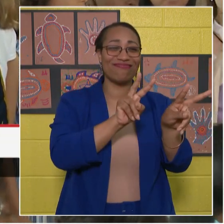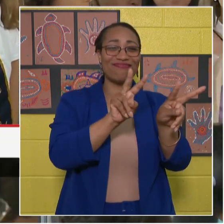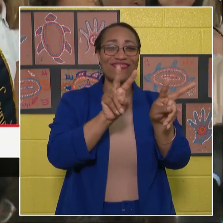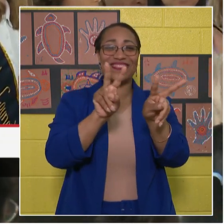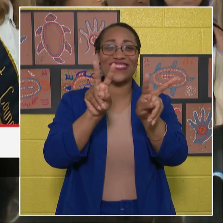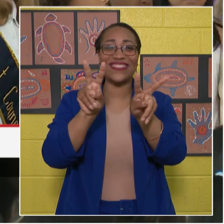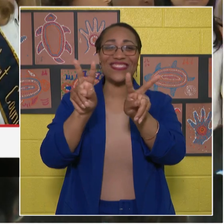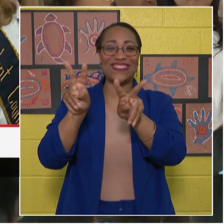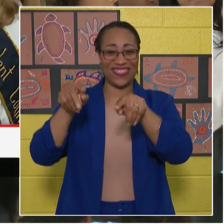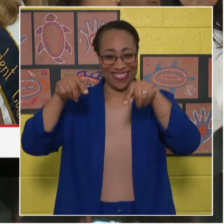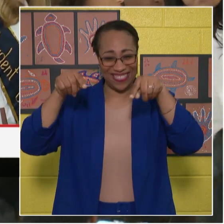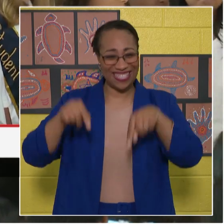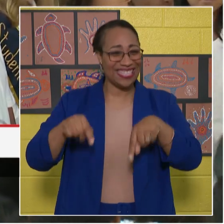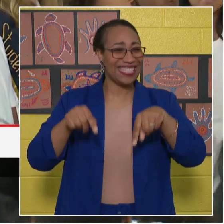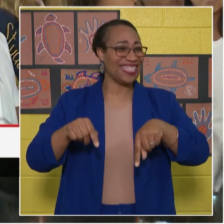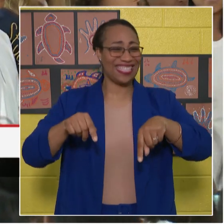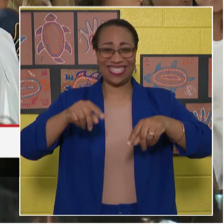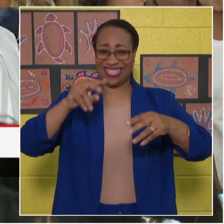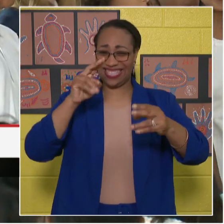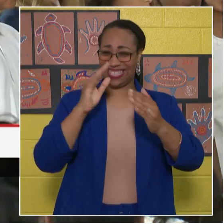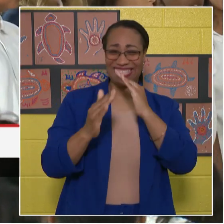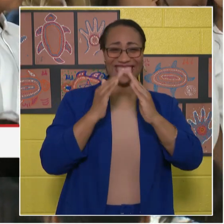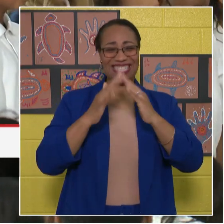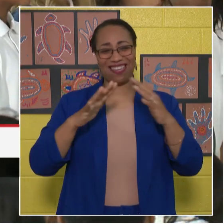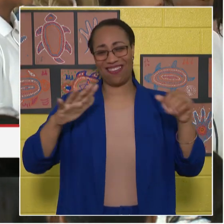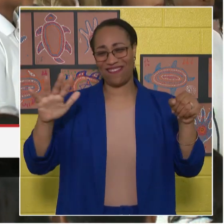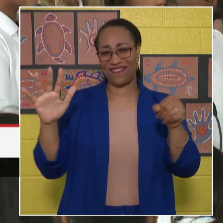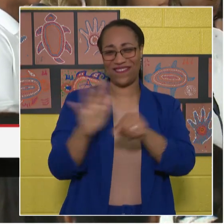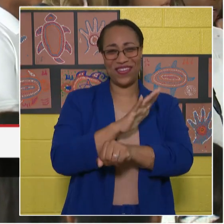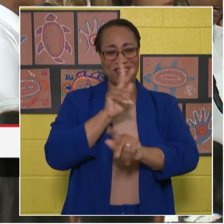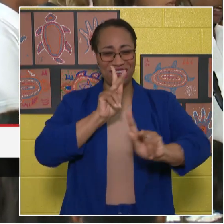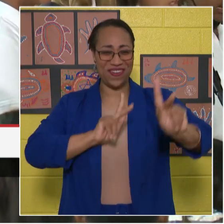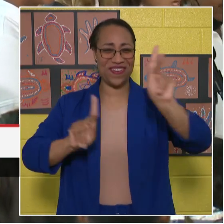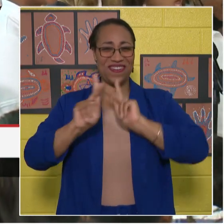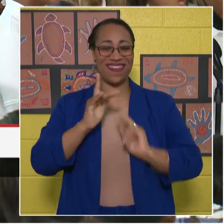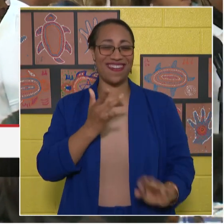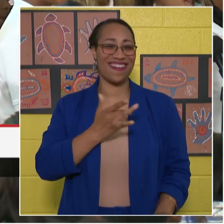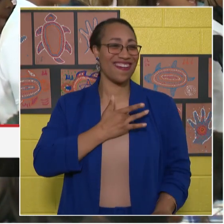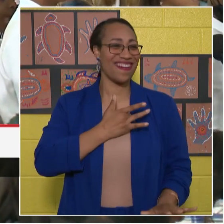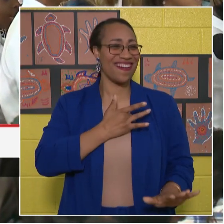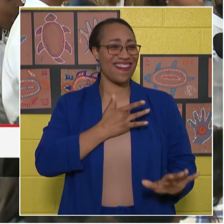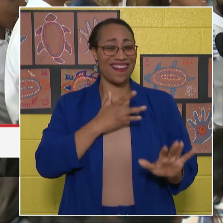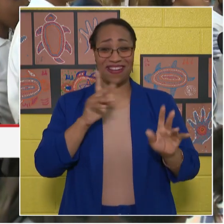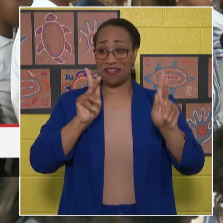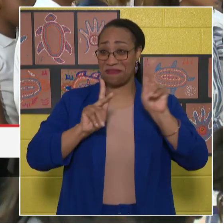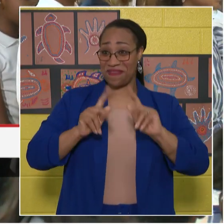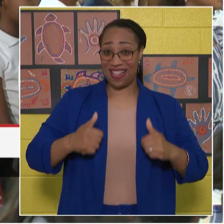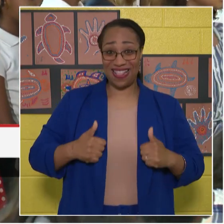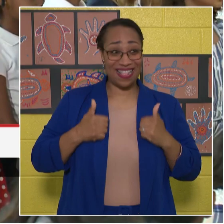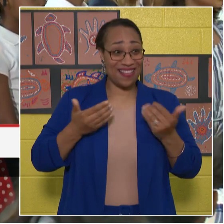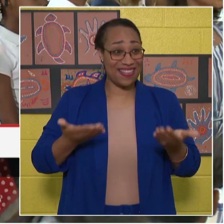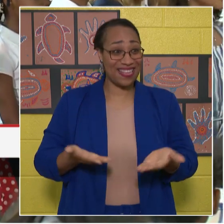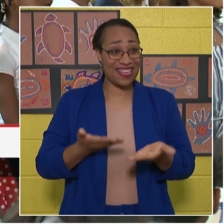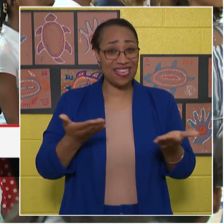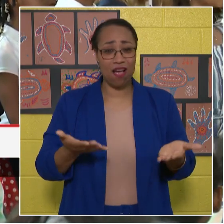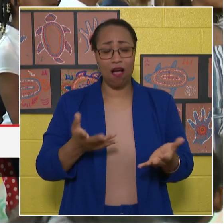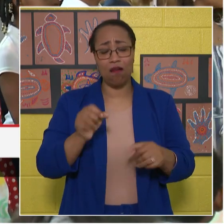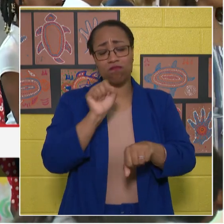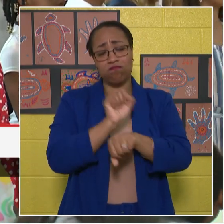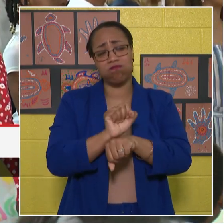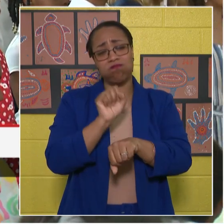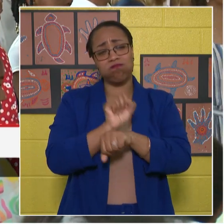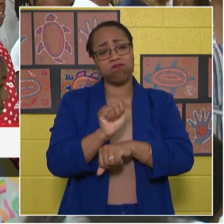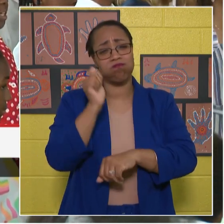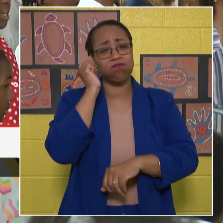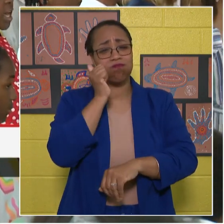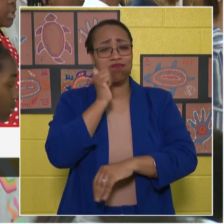people who live in this city work together day by day to improve